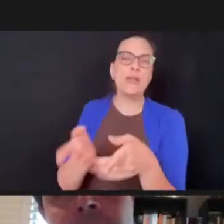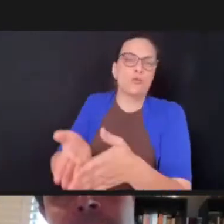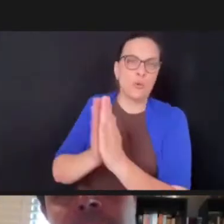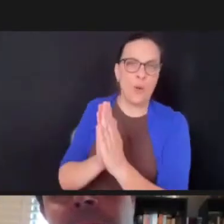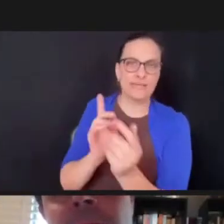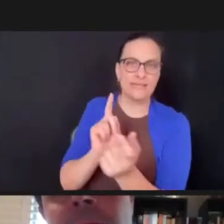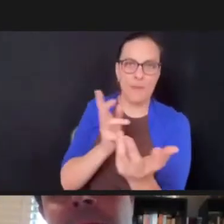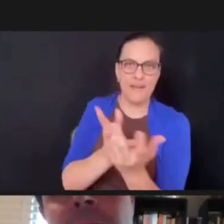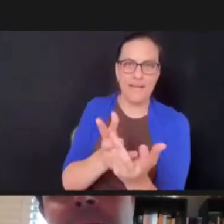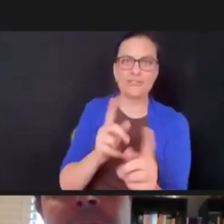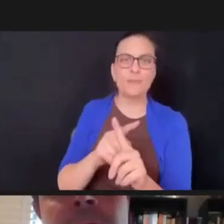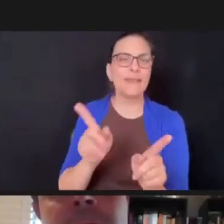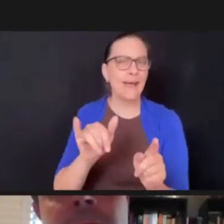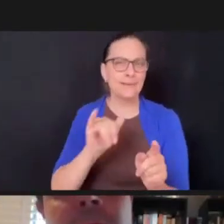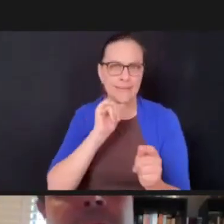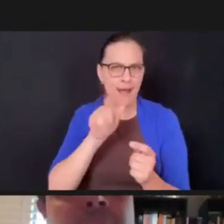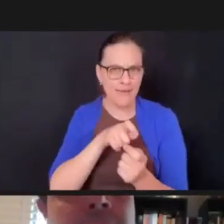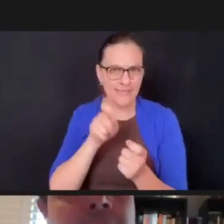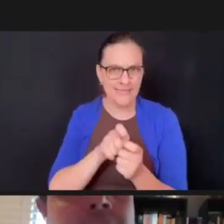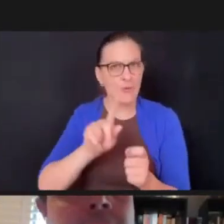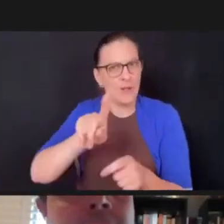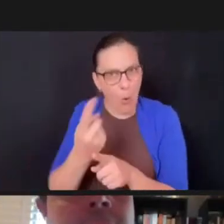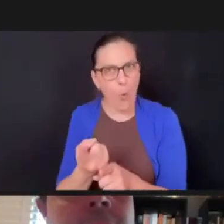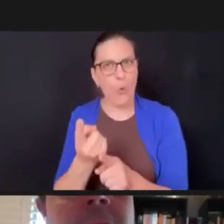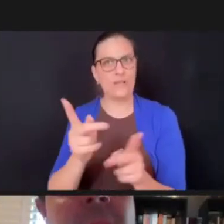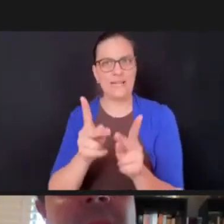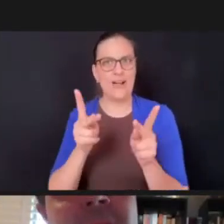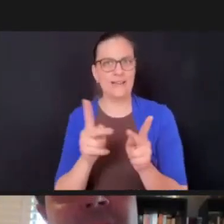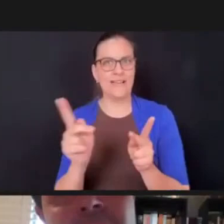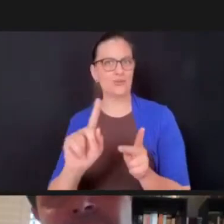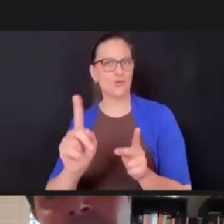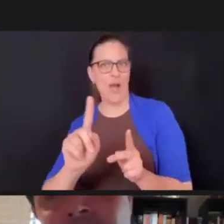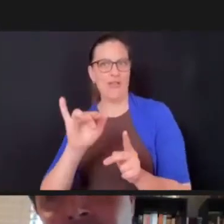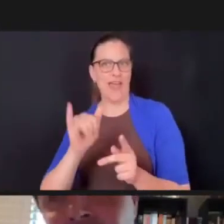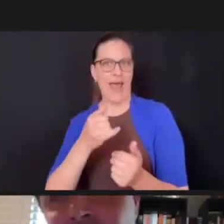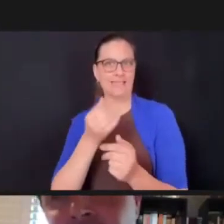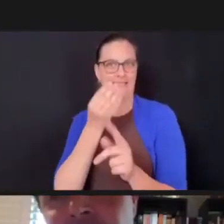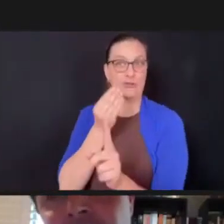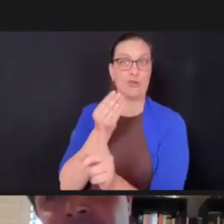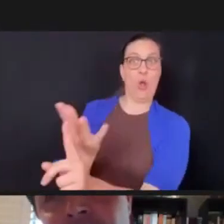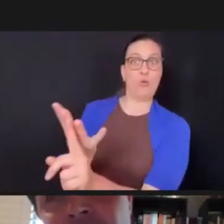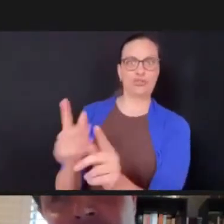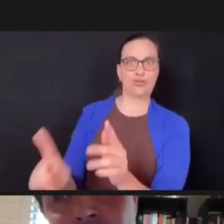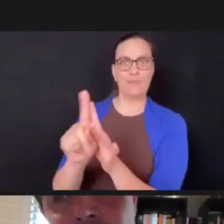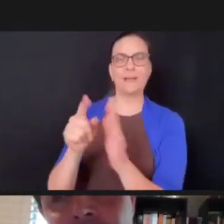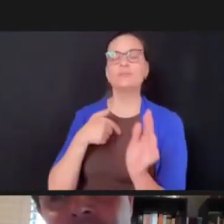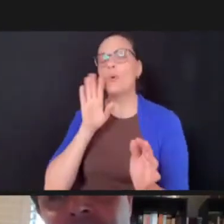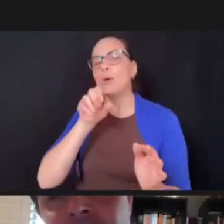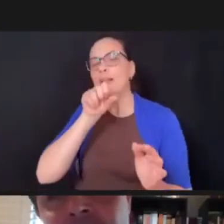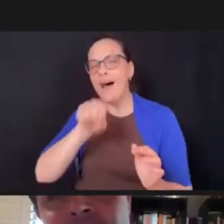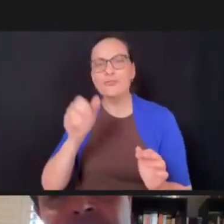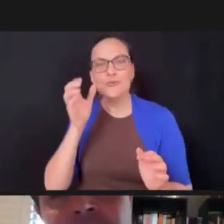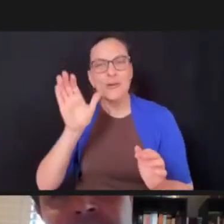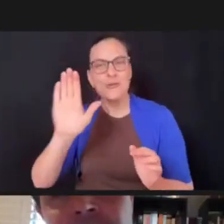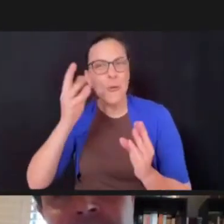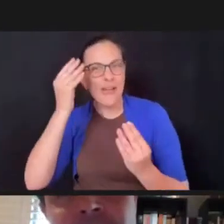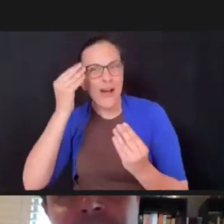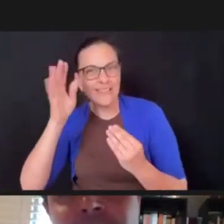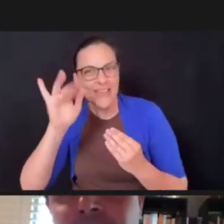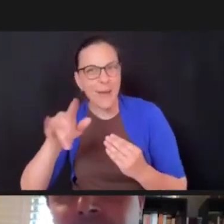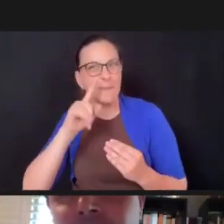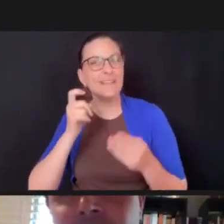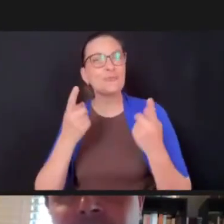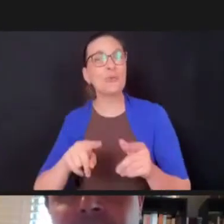context where disclosure comes up. So I'd love to hear your thoughts about that, because I know when we first started talking about it, you and I have very